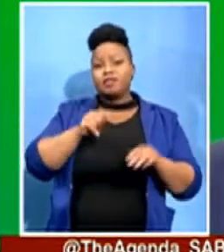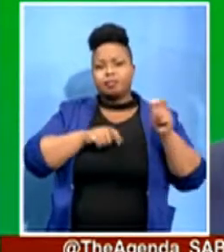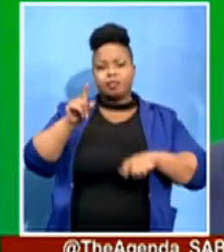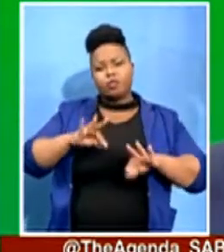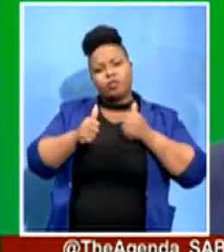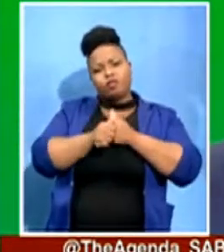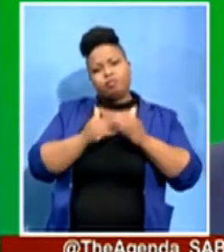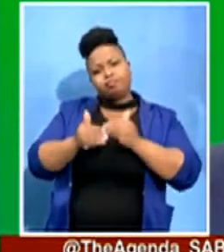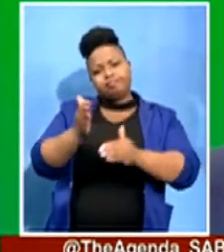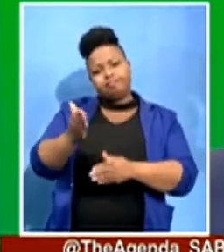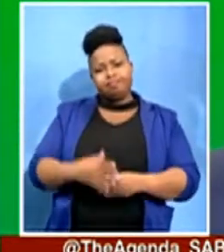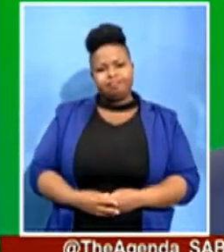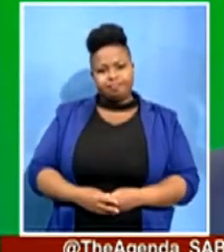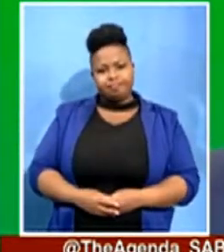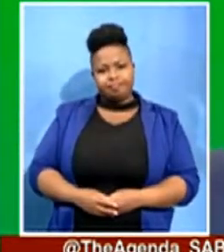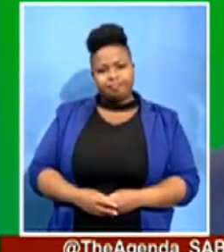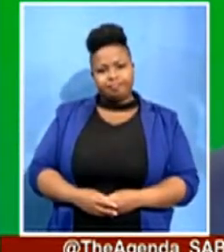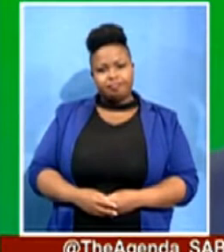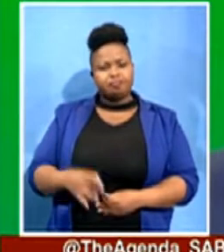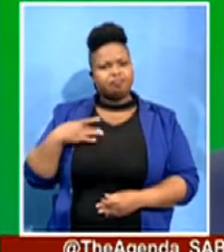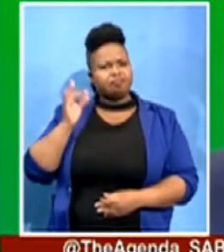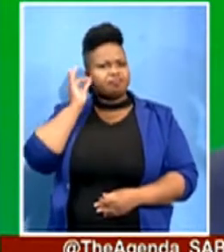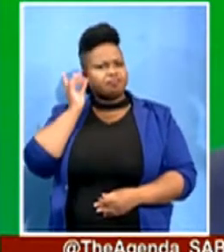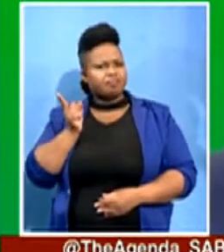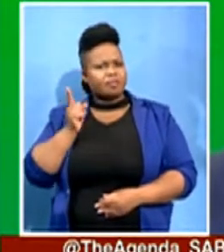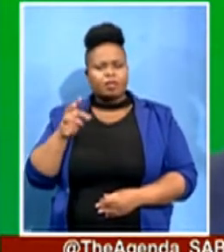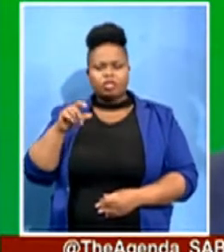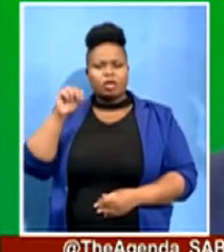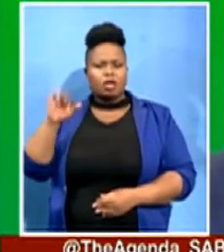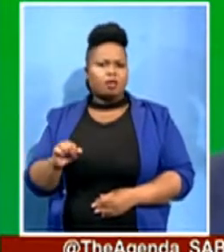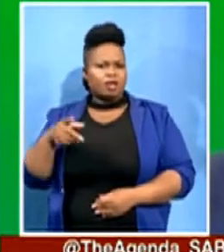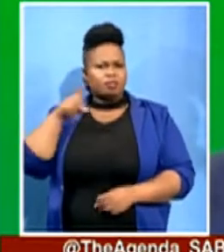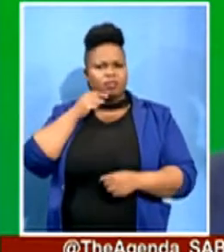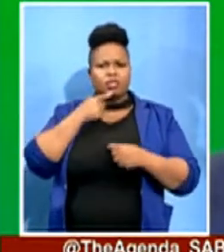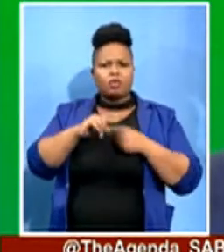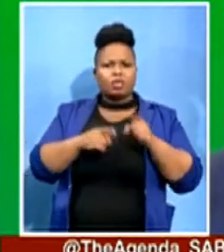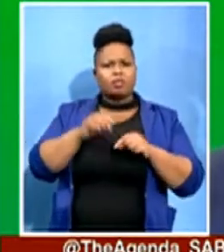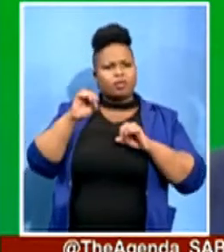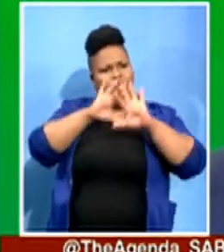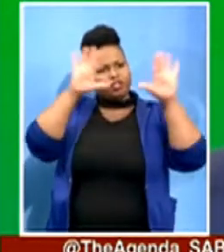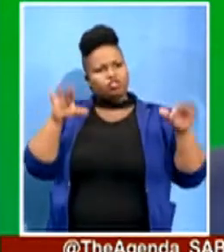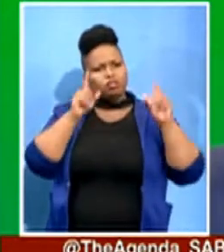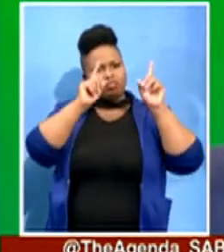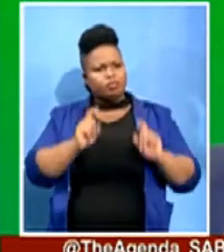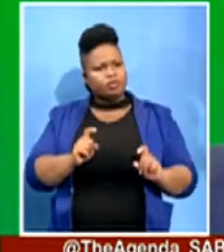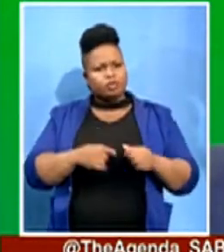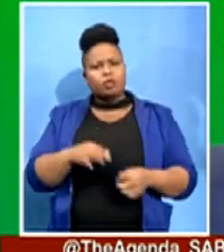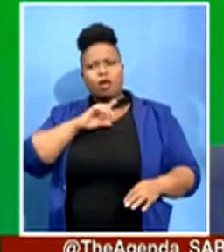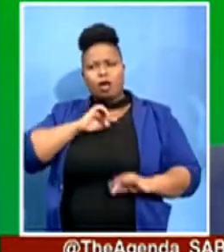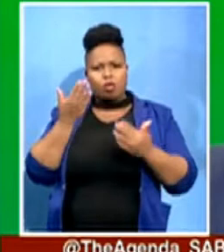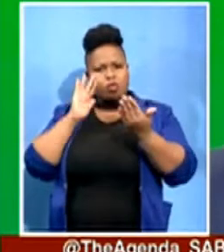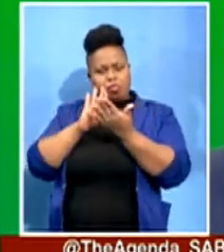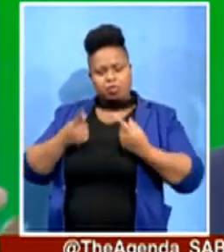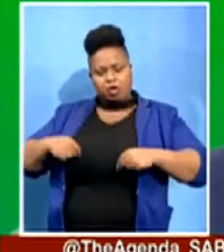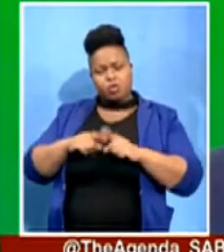You have heard from Herman Mashaba about the vision and the principle behind the approach that we are taking to change candidate